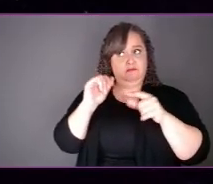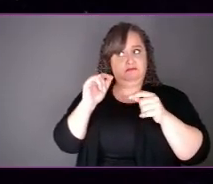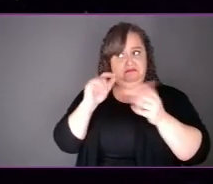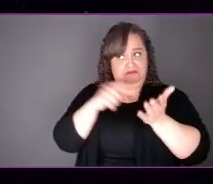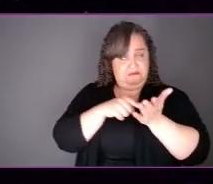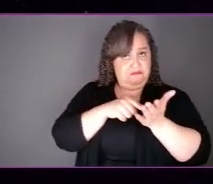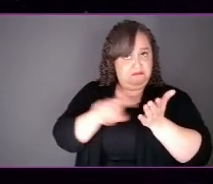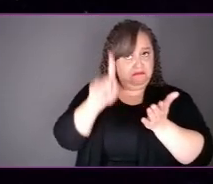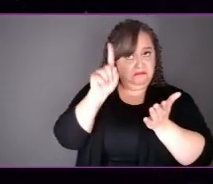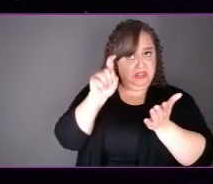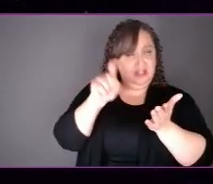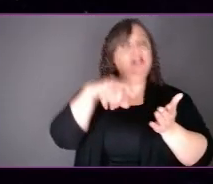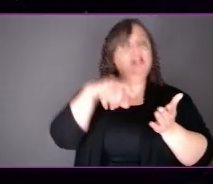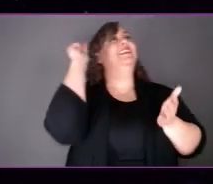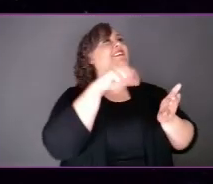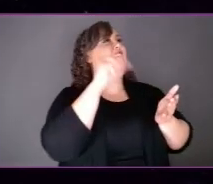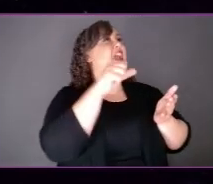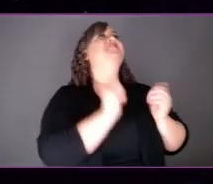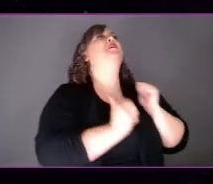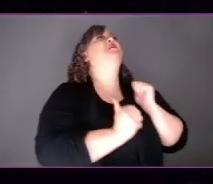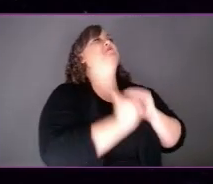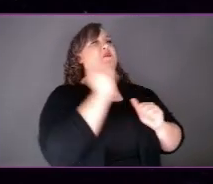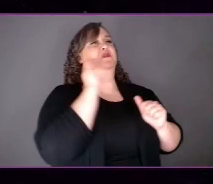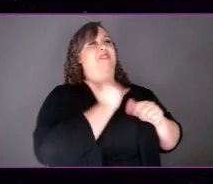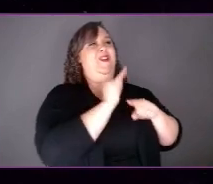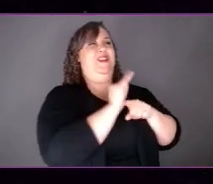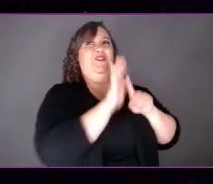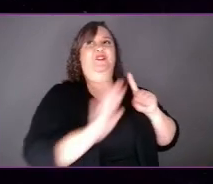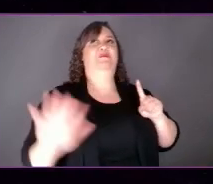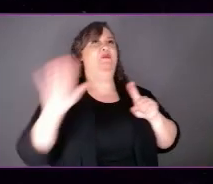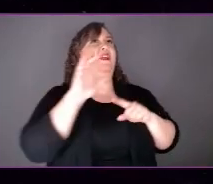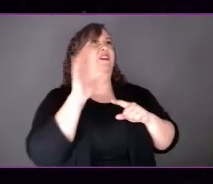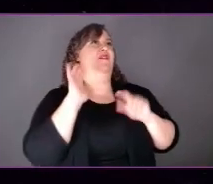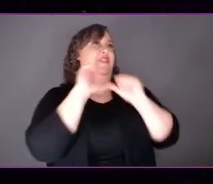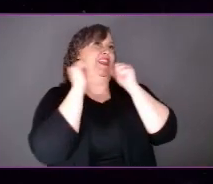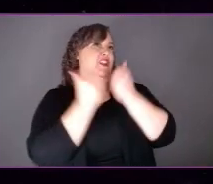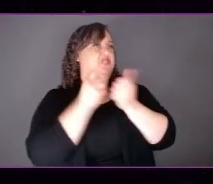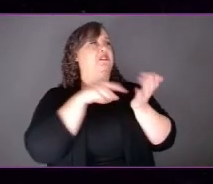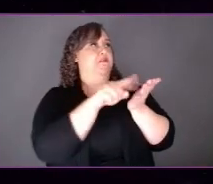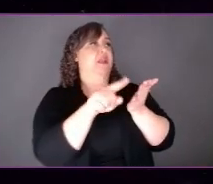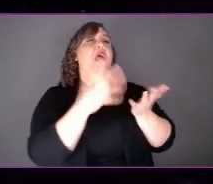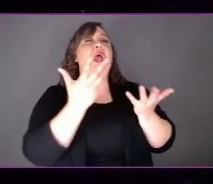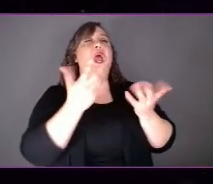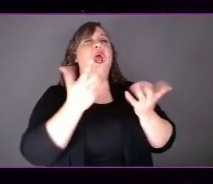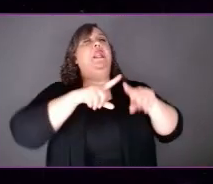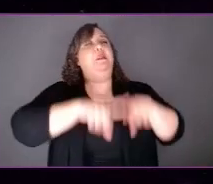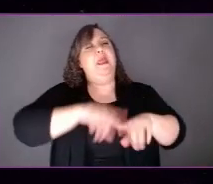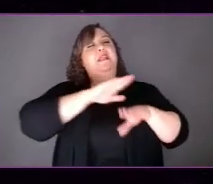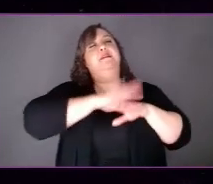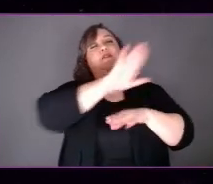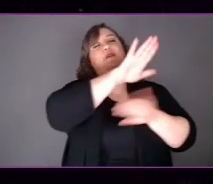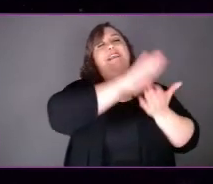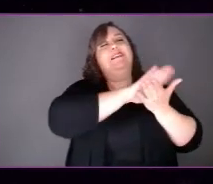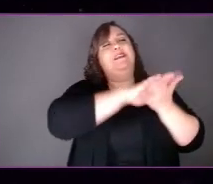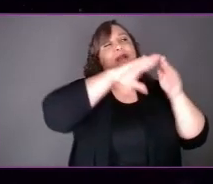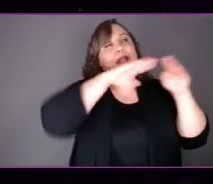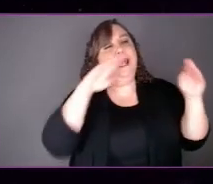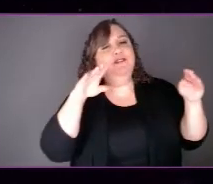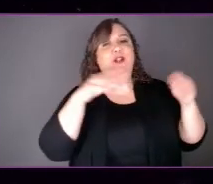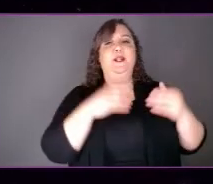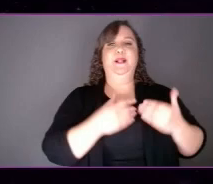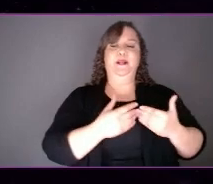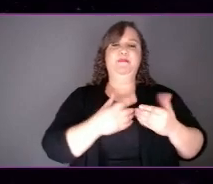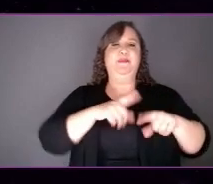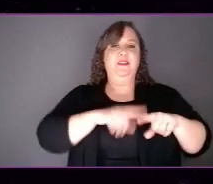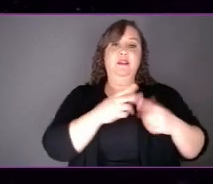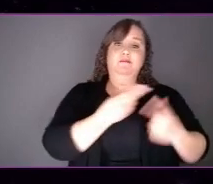the agency are paid. They do differ a bit based on your specific academic level, high school